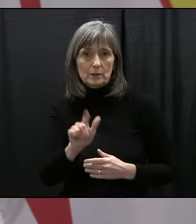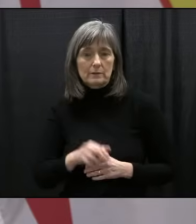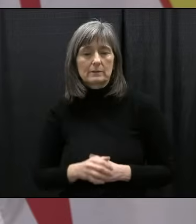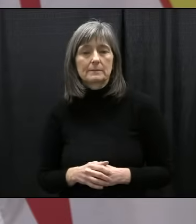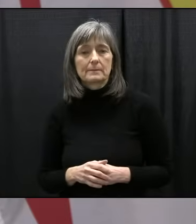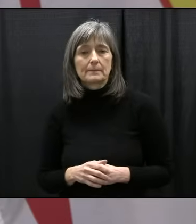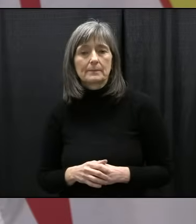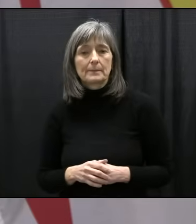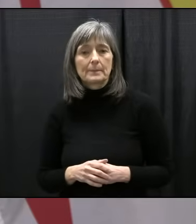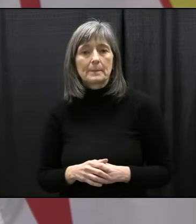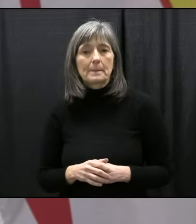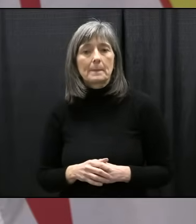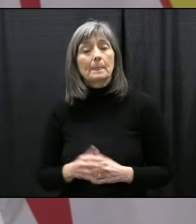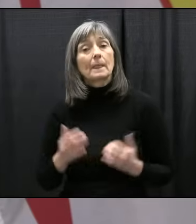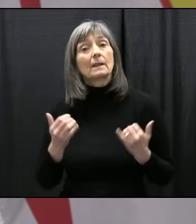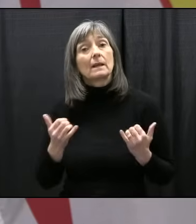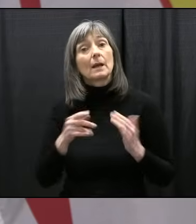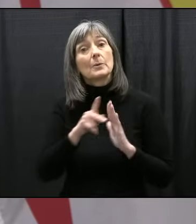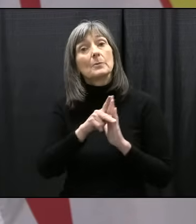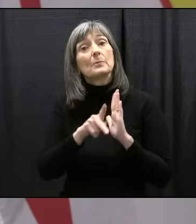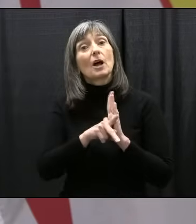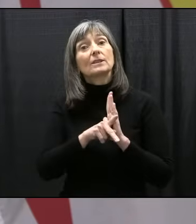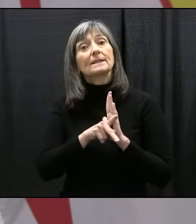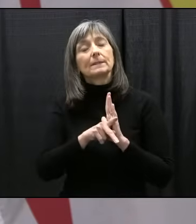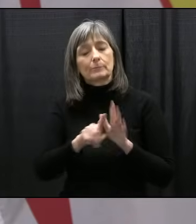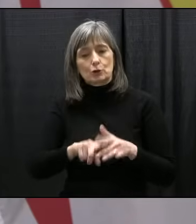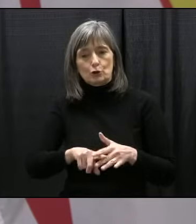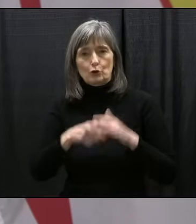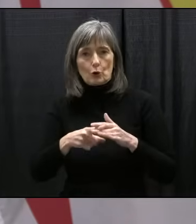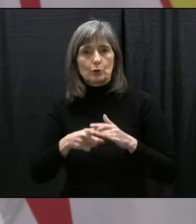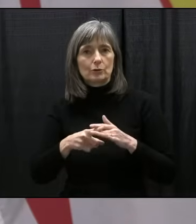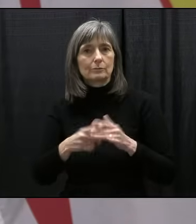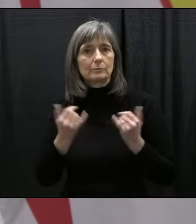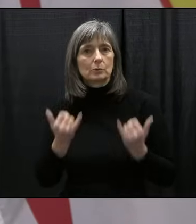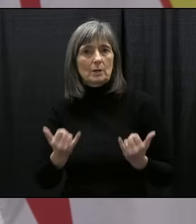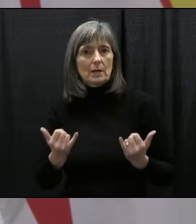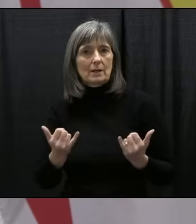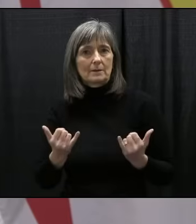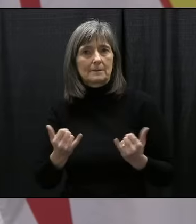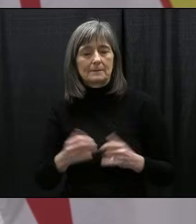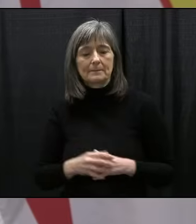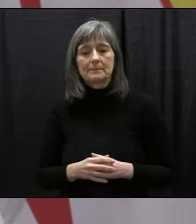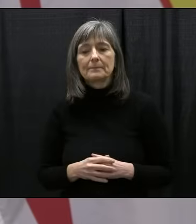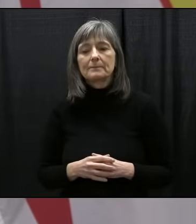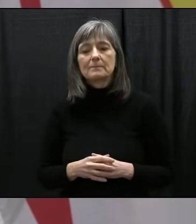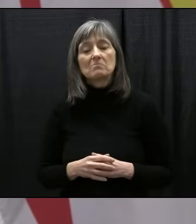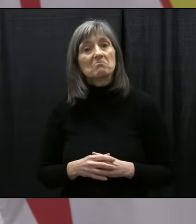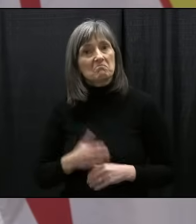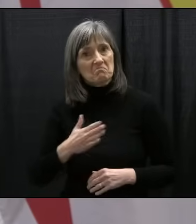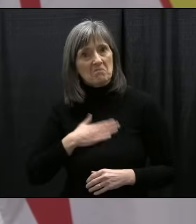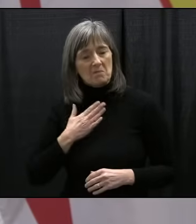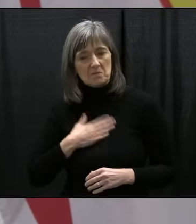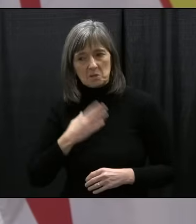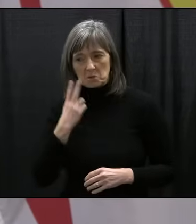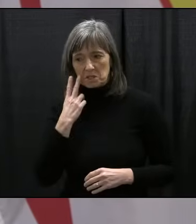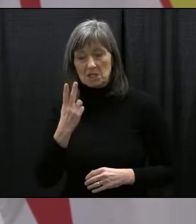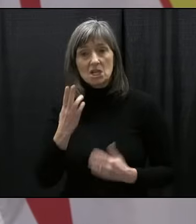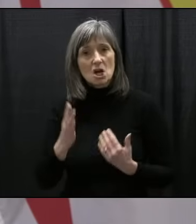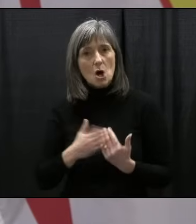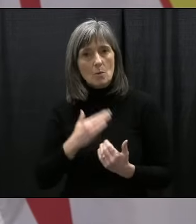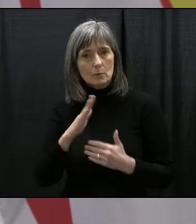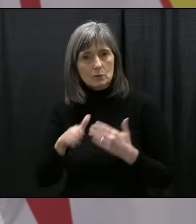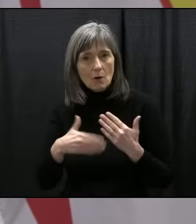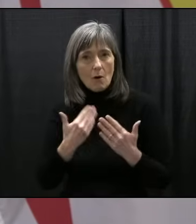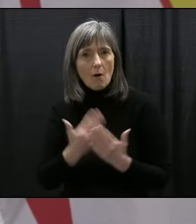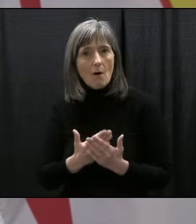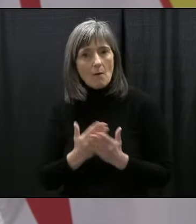Labradorians. Today, the policy comes into effect, and I'm pleased to see almost all public